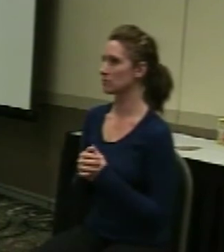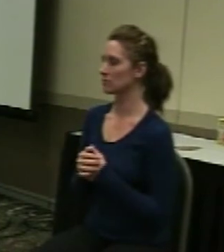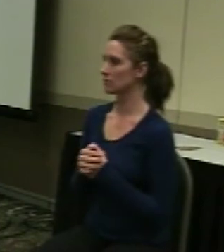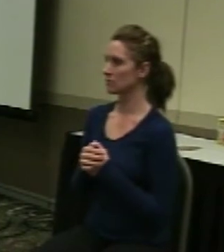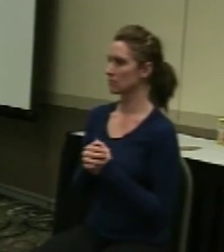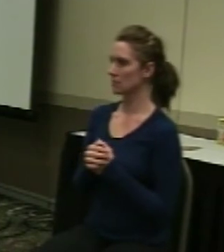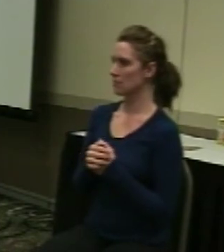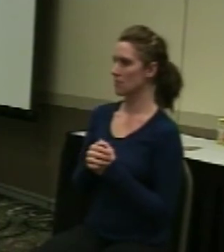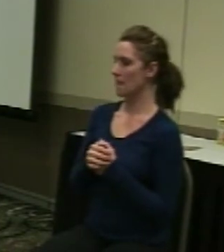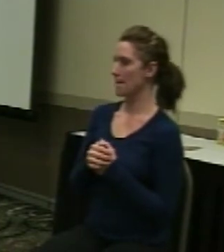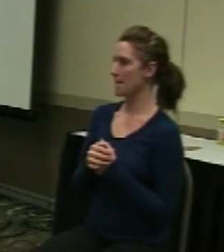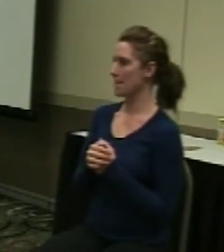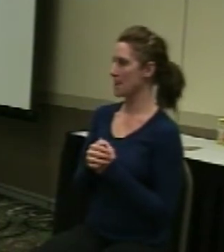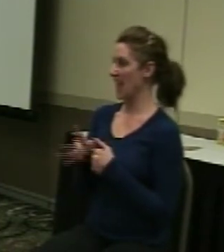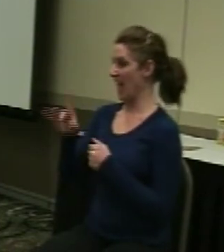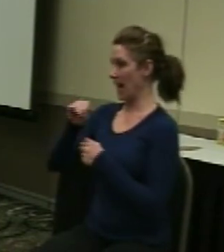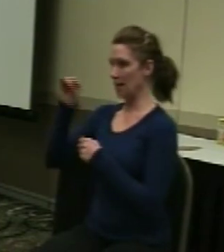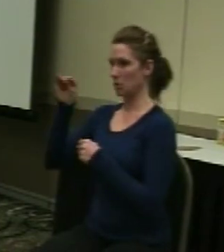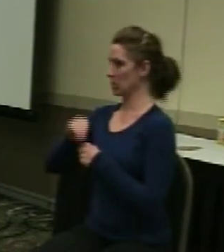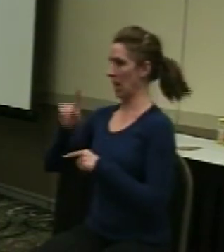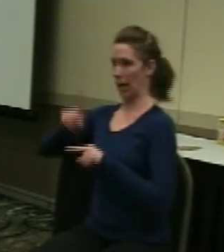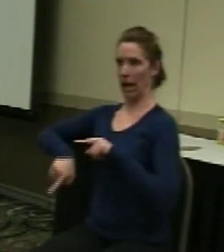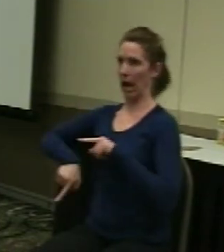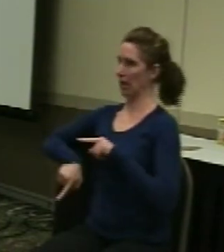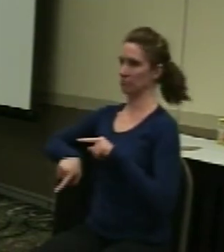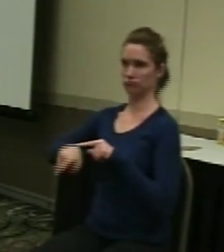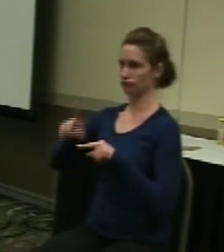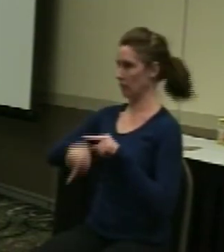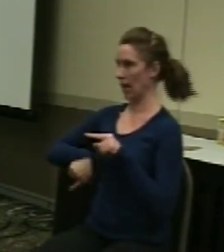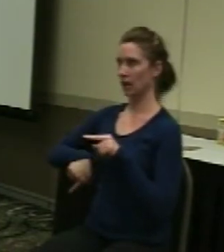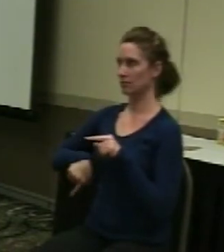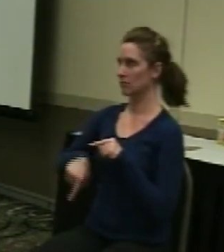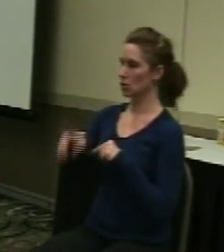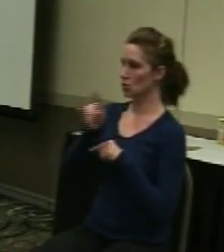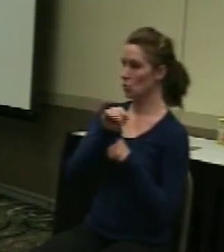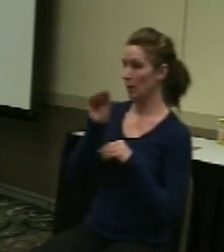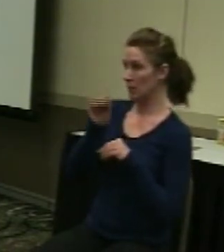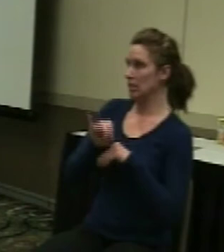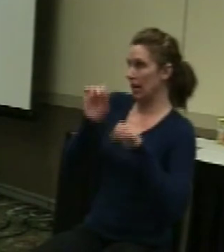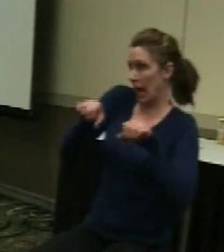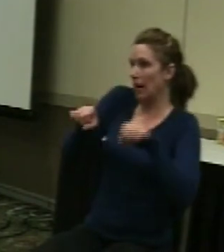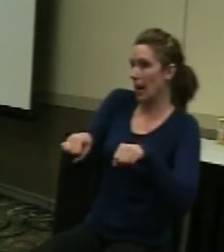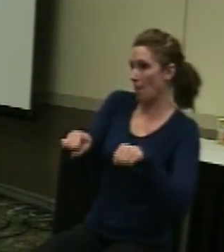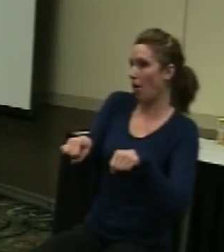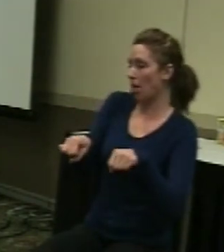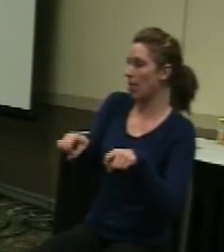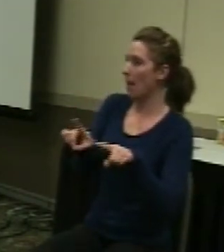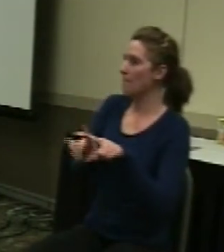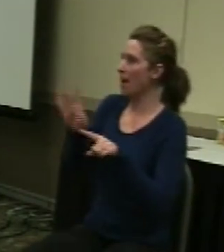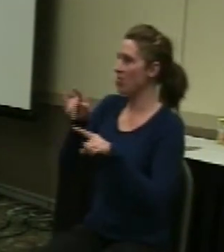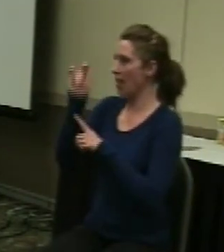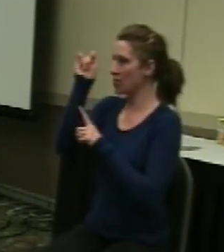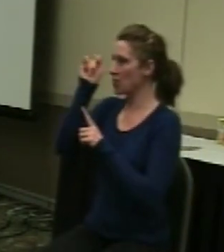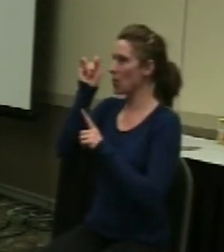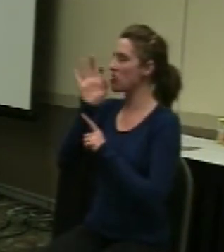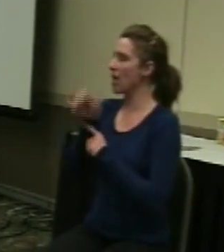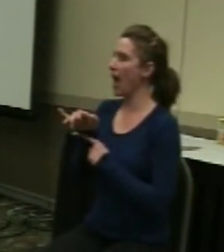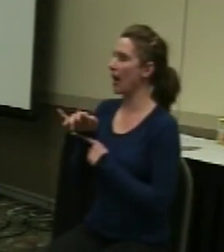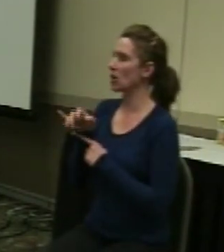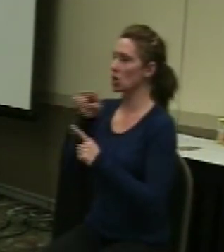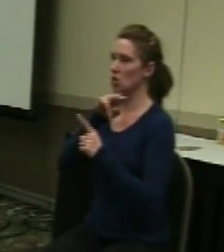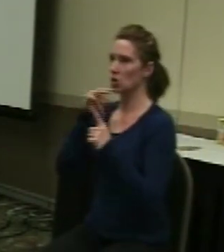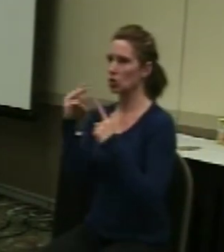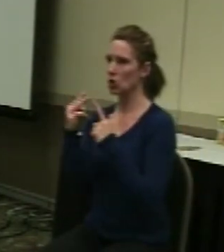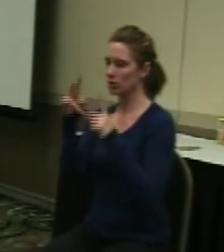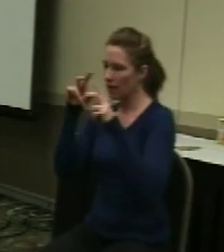is out of her league completely. So, develop an effective intervention based on the hypothesis, based on having looked at the environment,